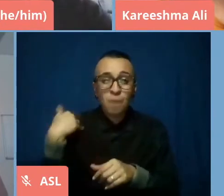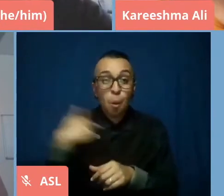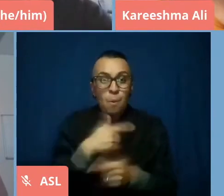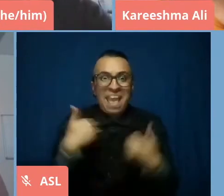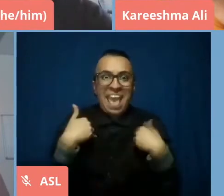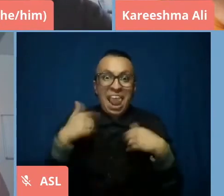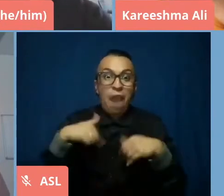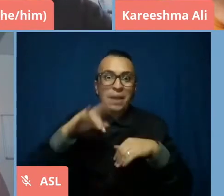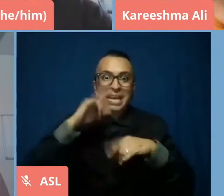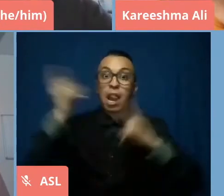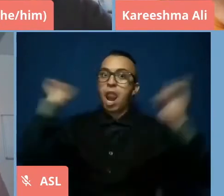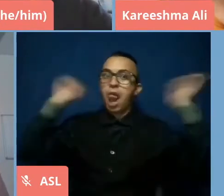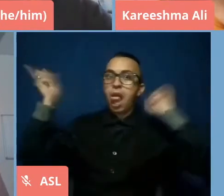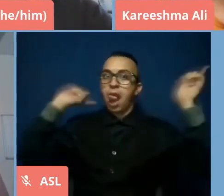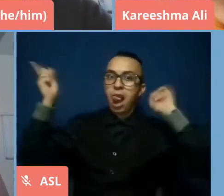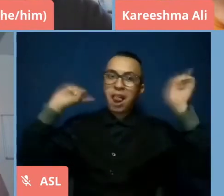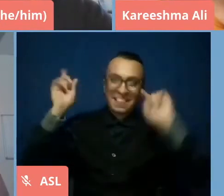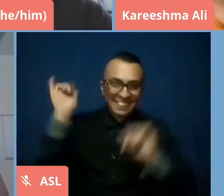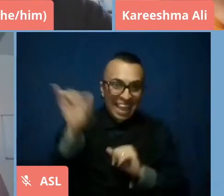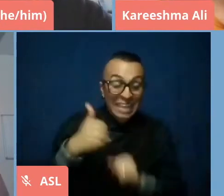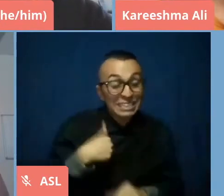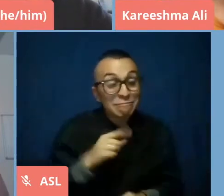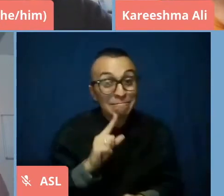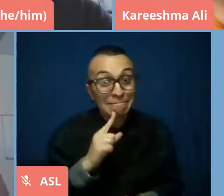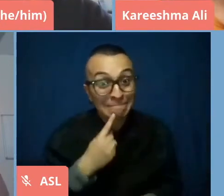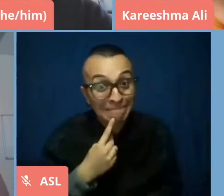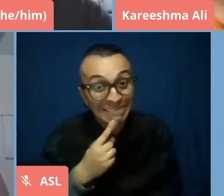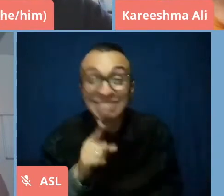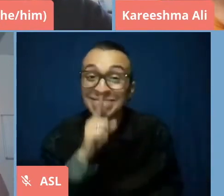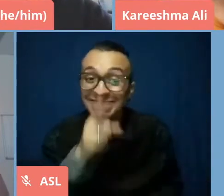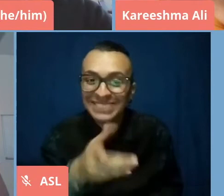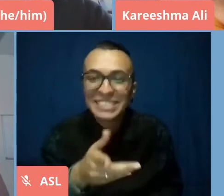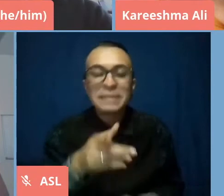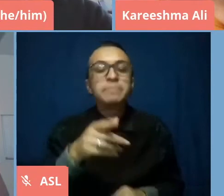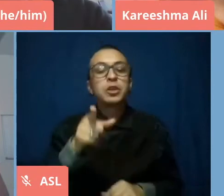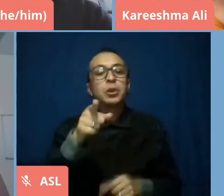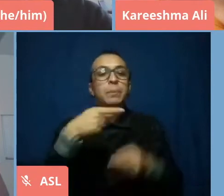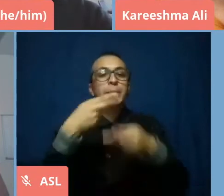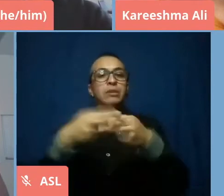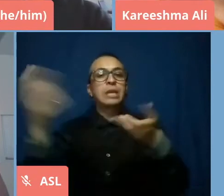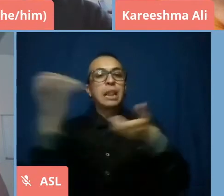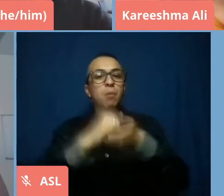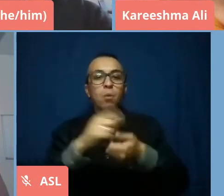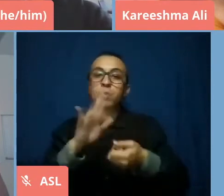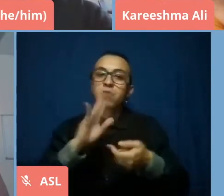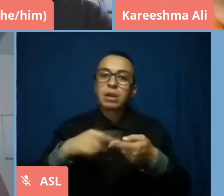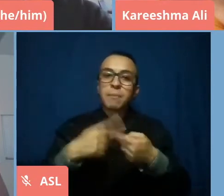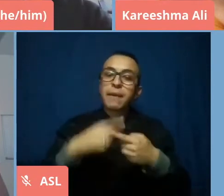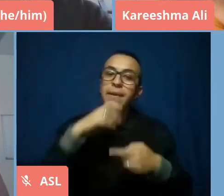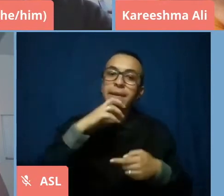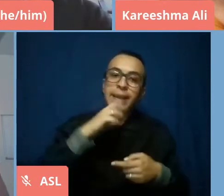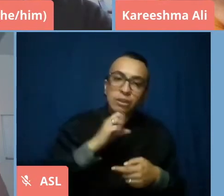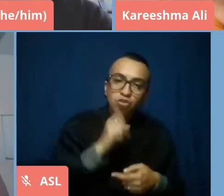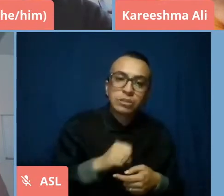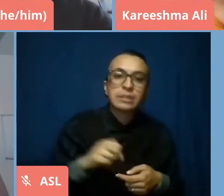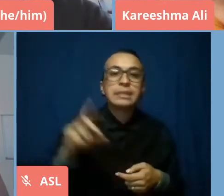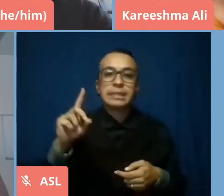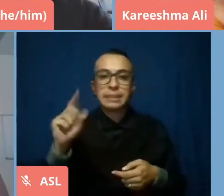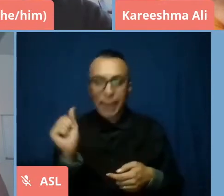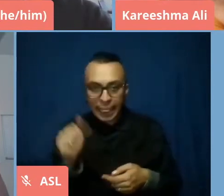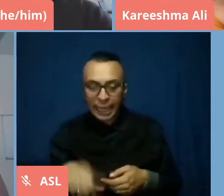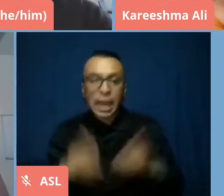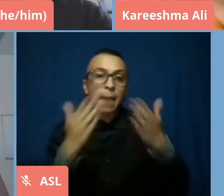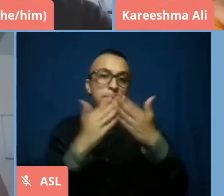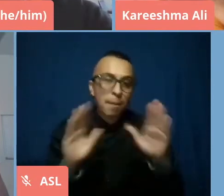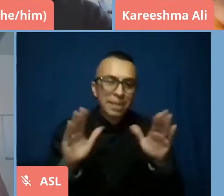real, very real. I also just want to say, you mentioned collaboration, and we've talked about aging and disability. We've talked about public and private,